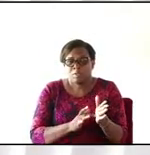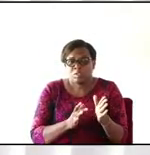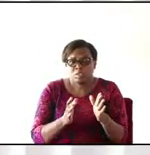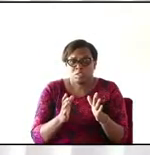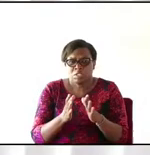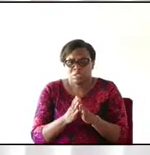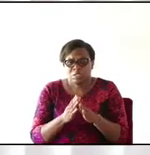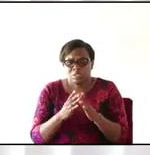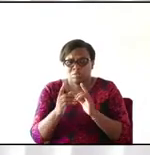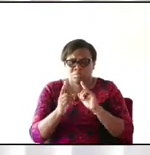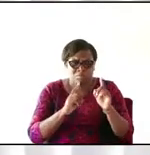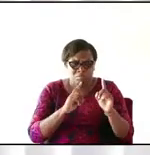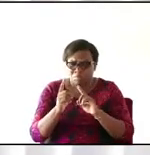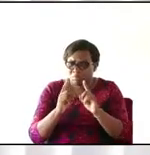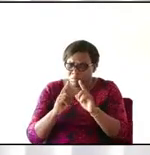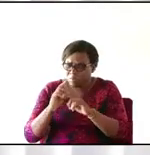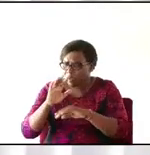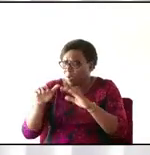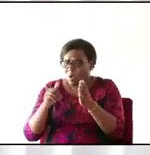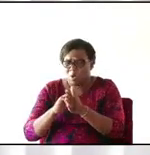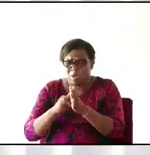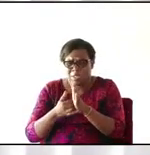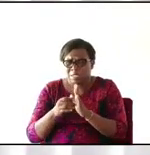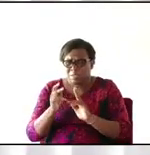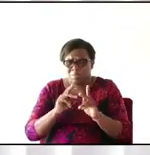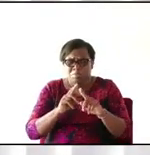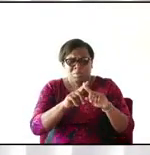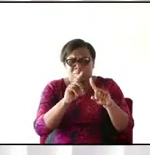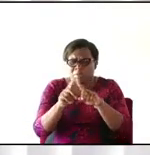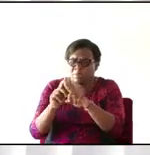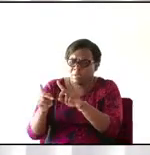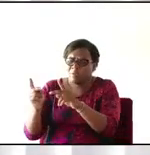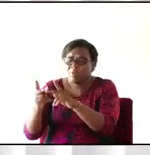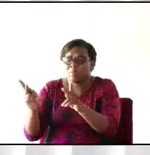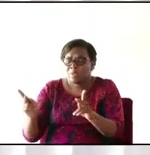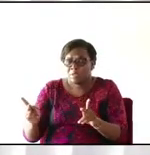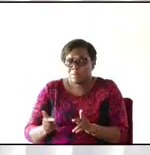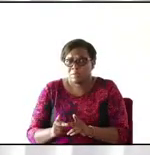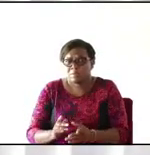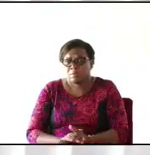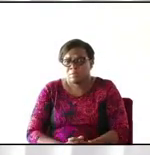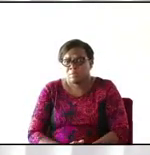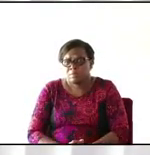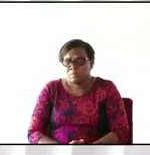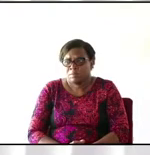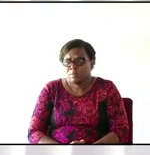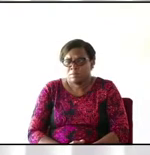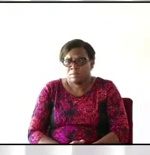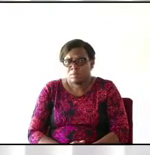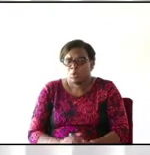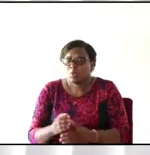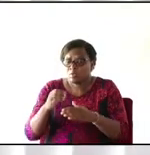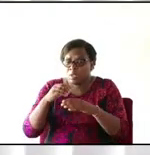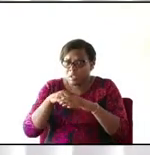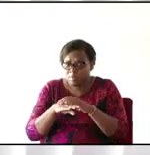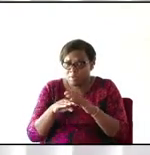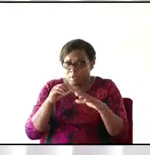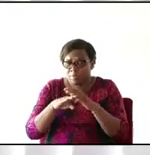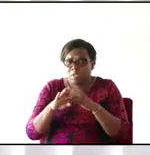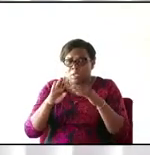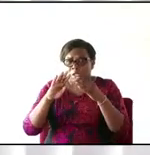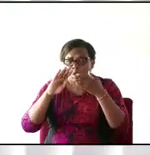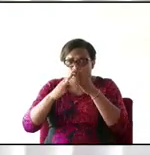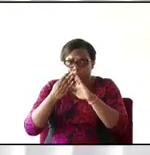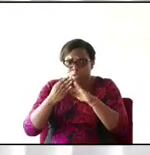of these individuals in various places. He dealt with community. So he sends